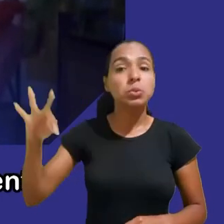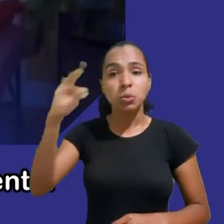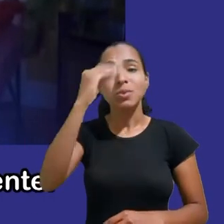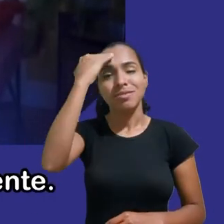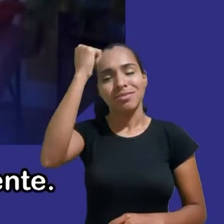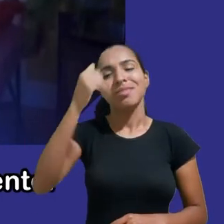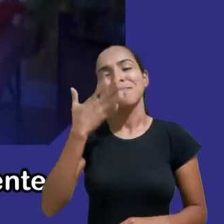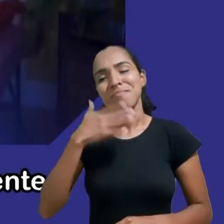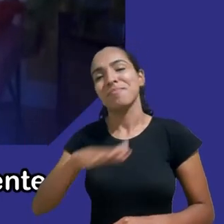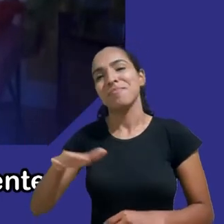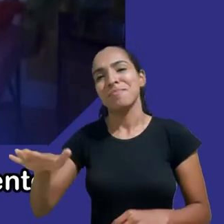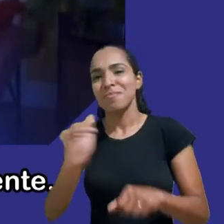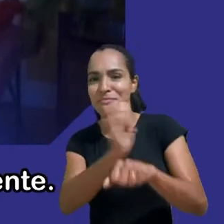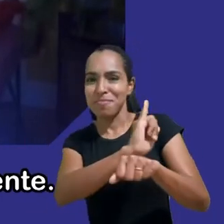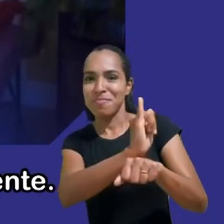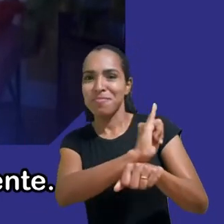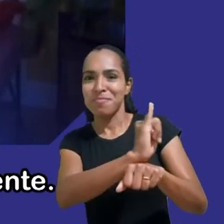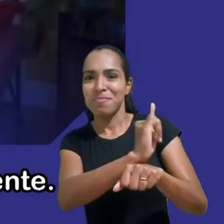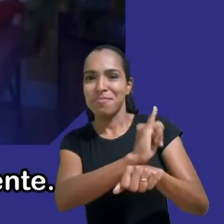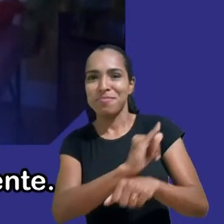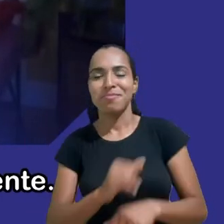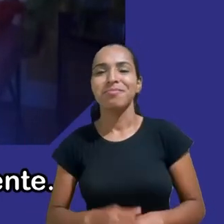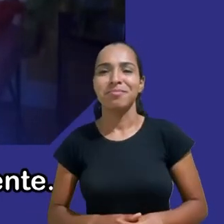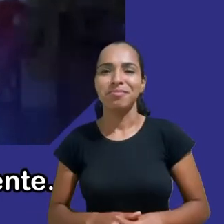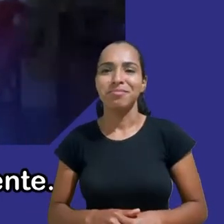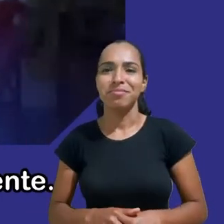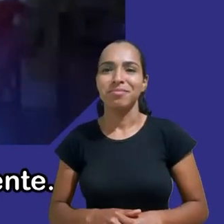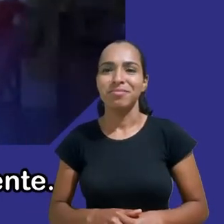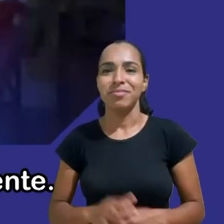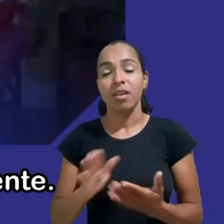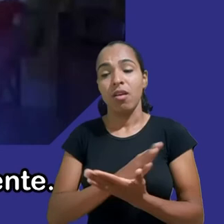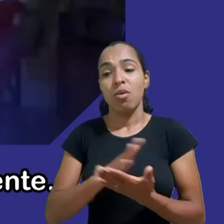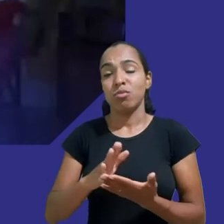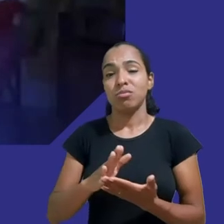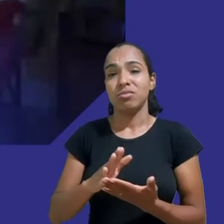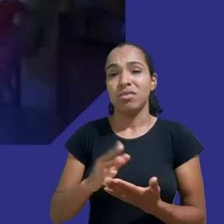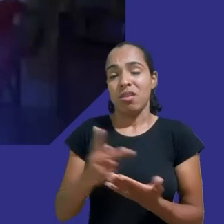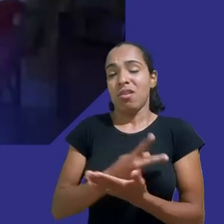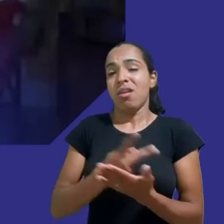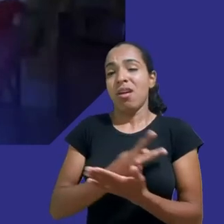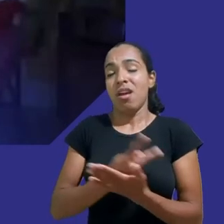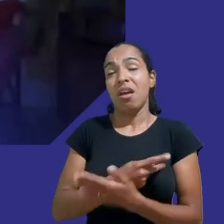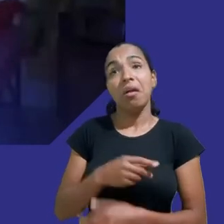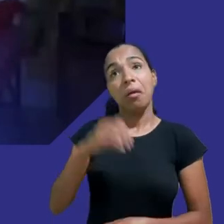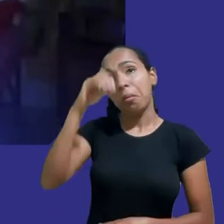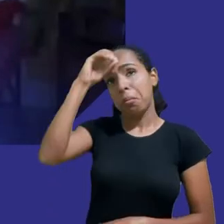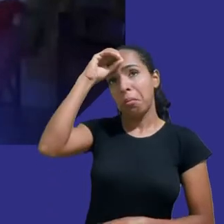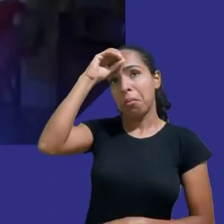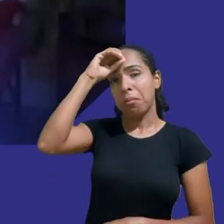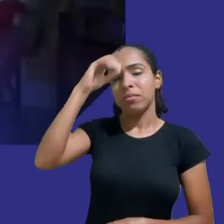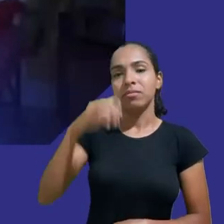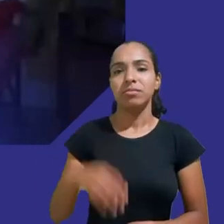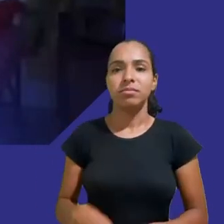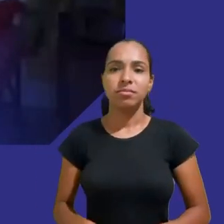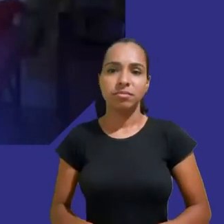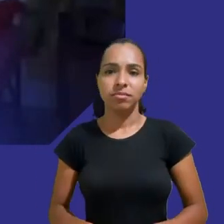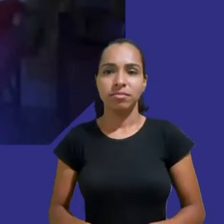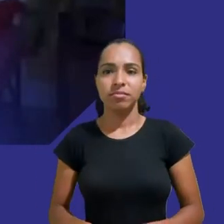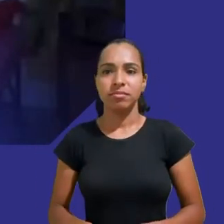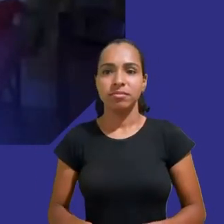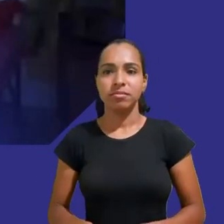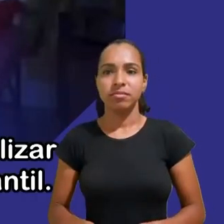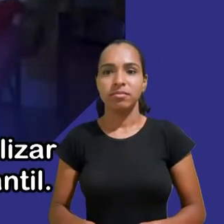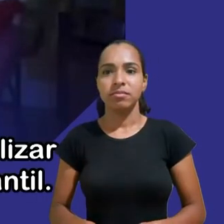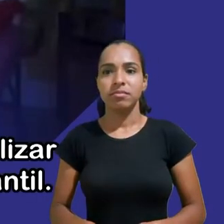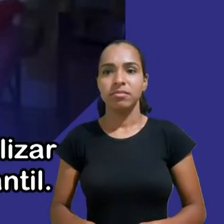except the Google executives who would be liable for illegally collecting their data but I'm curious you